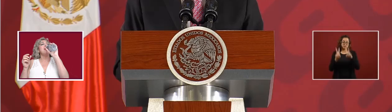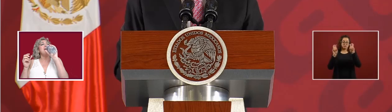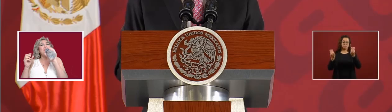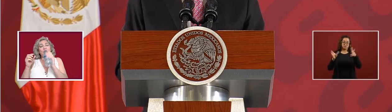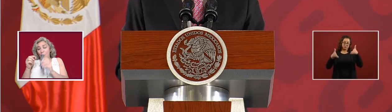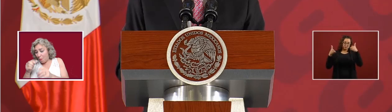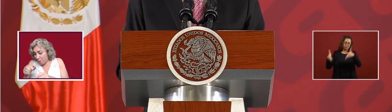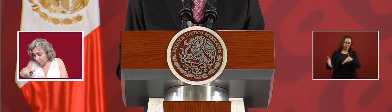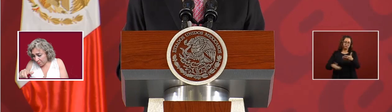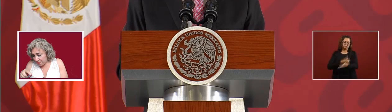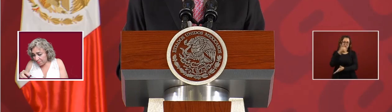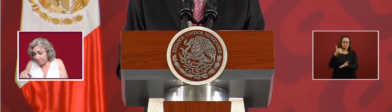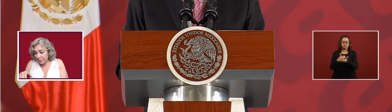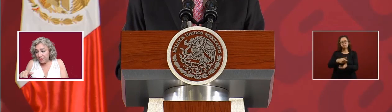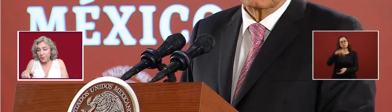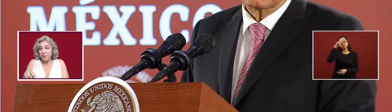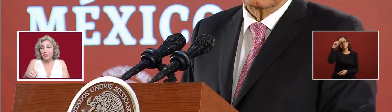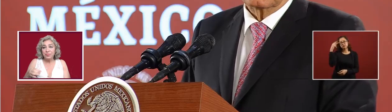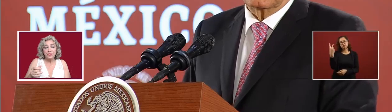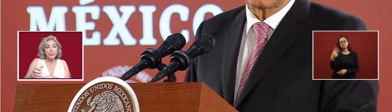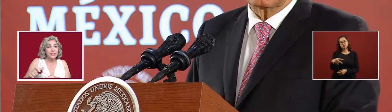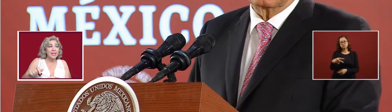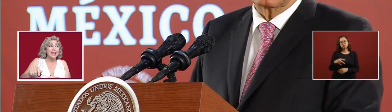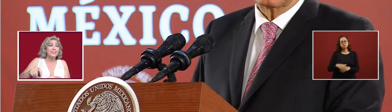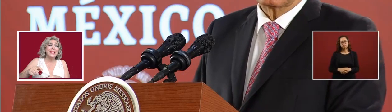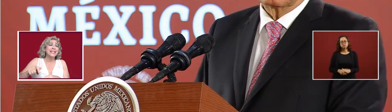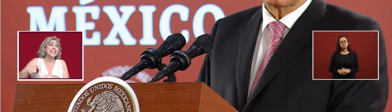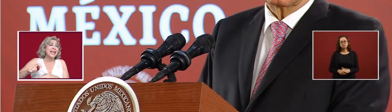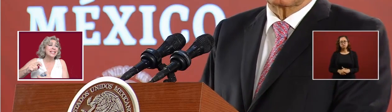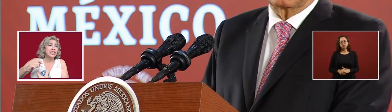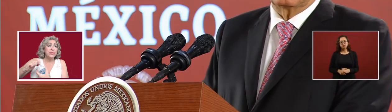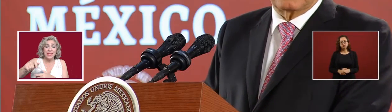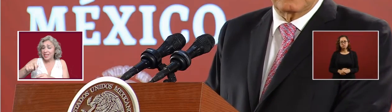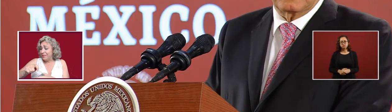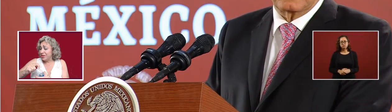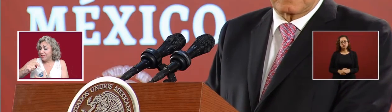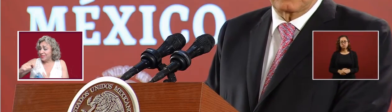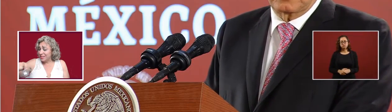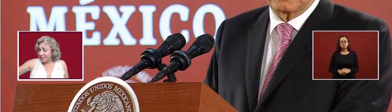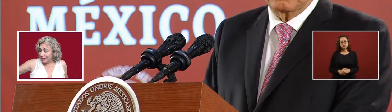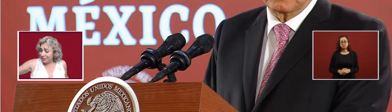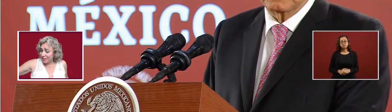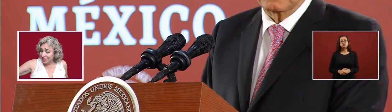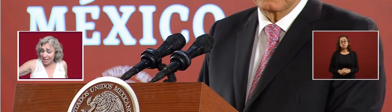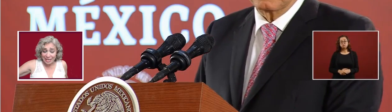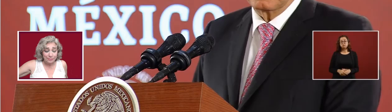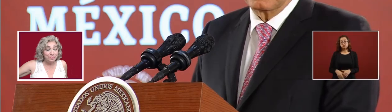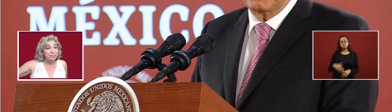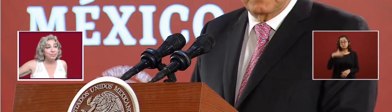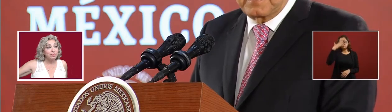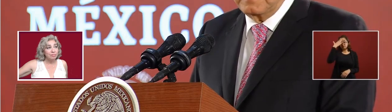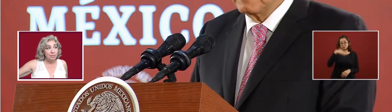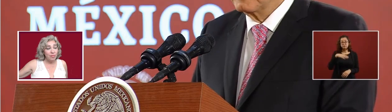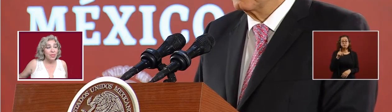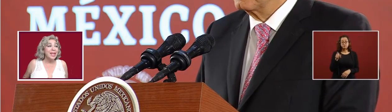but it has to do with the governor of the state,